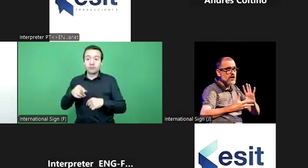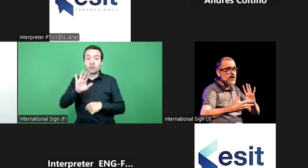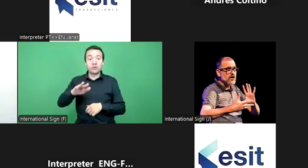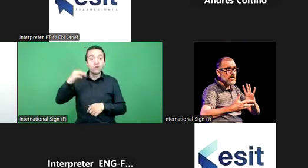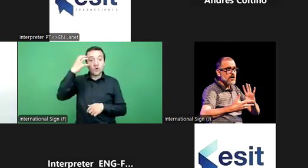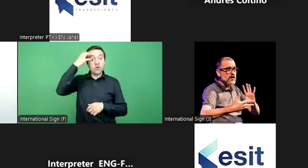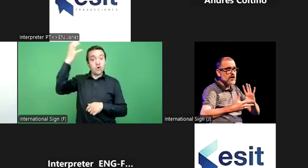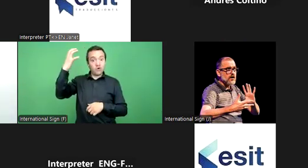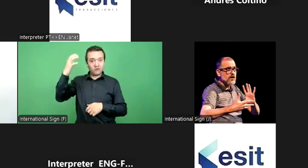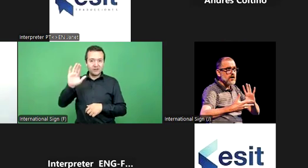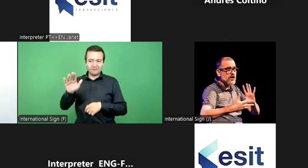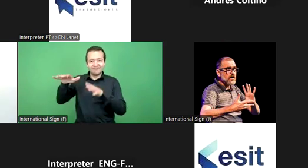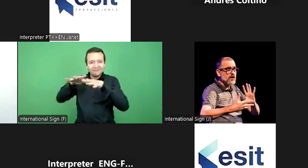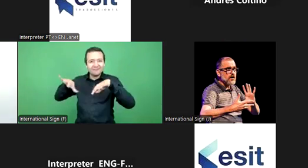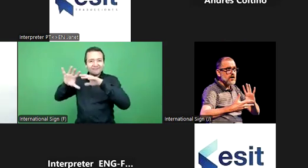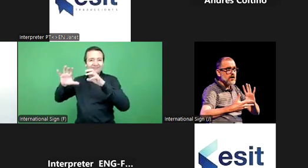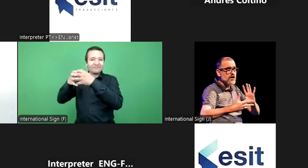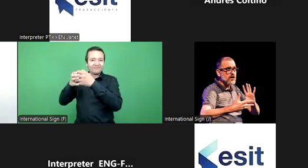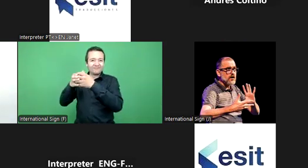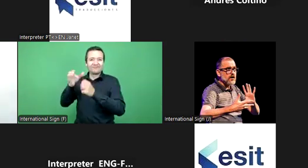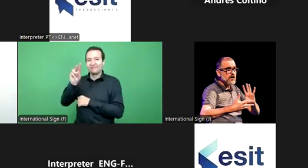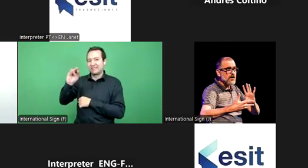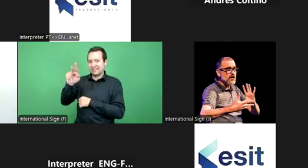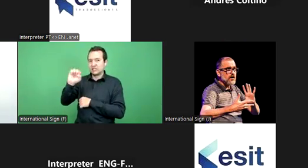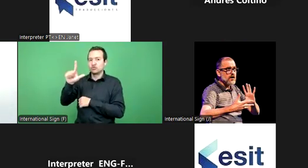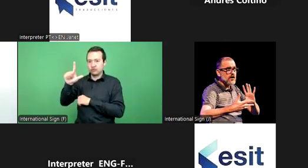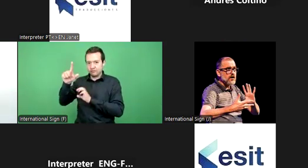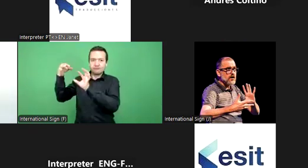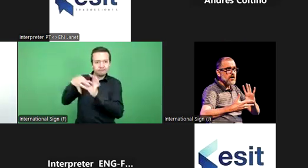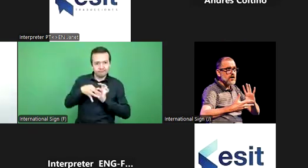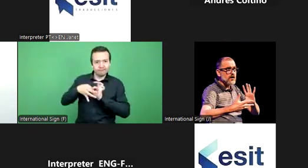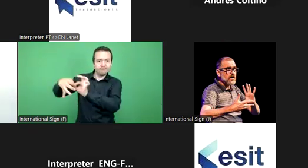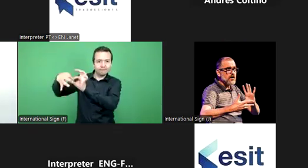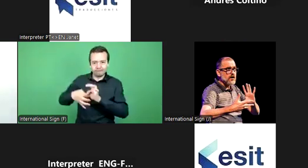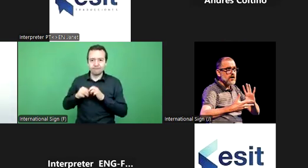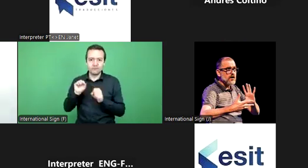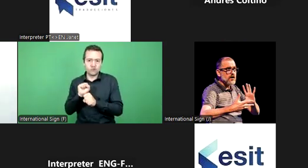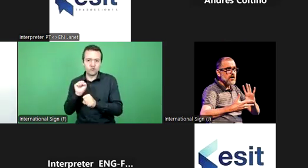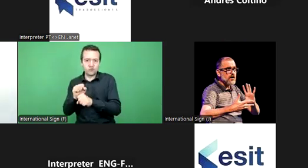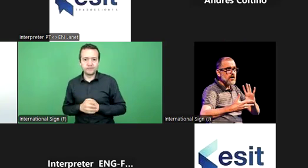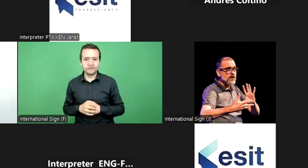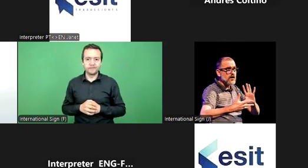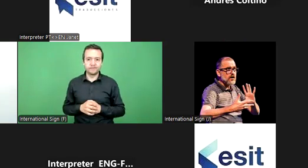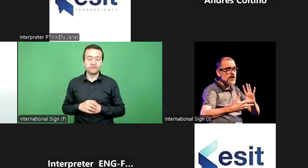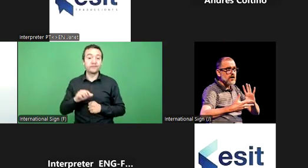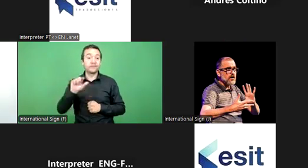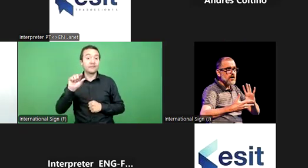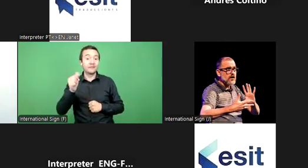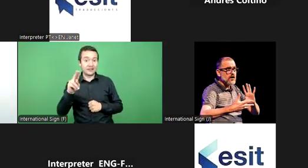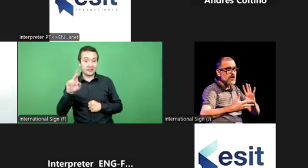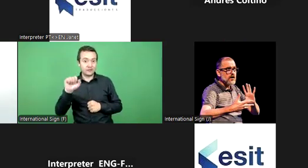agree? So Yes. the EPHF approach not only strengthens public health, but also